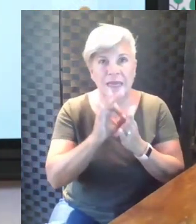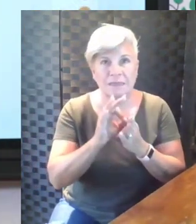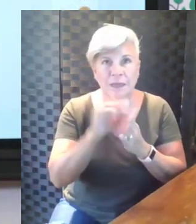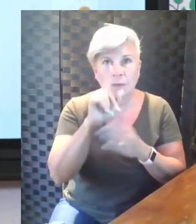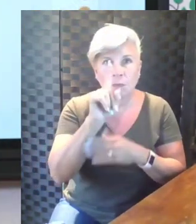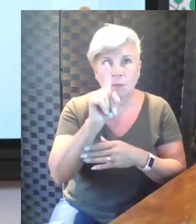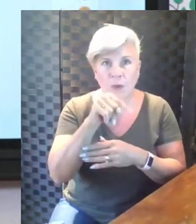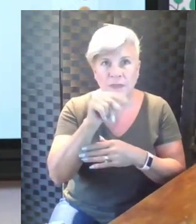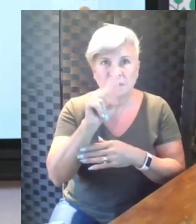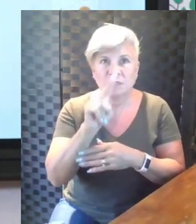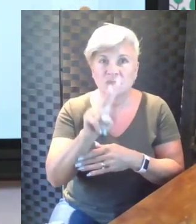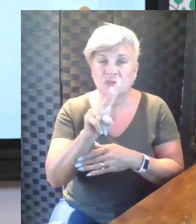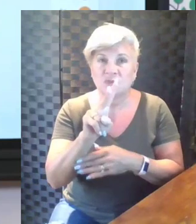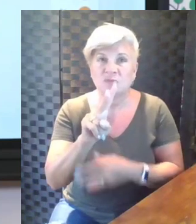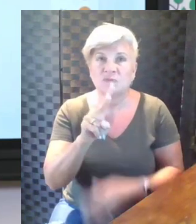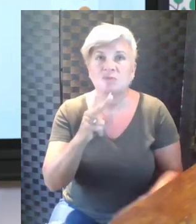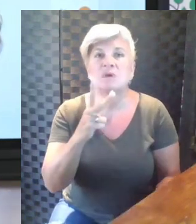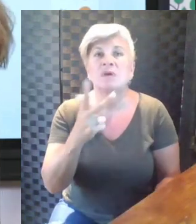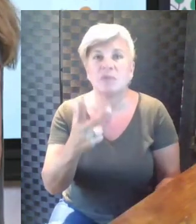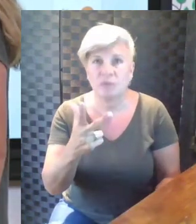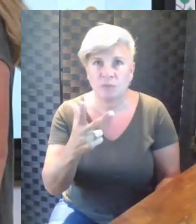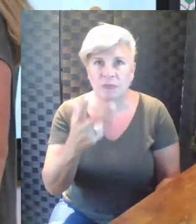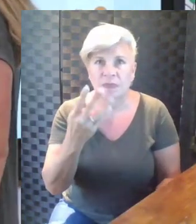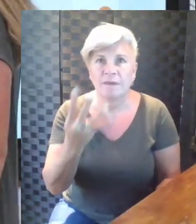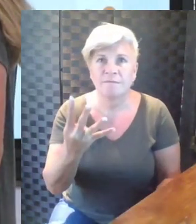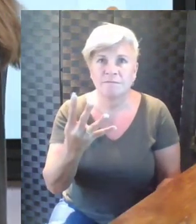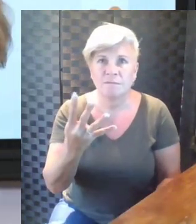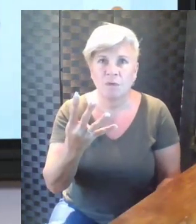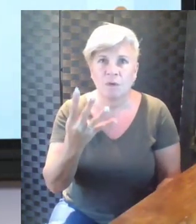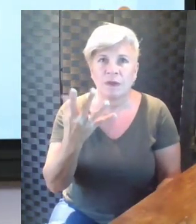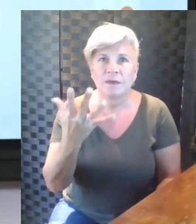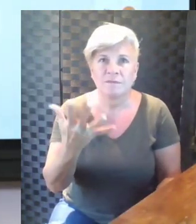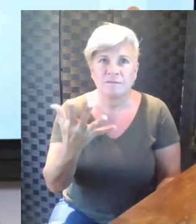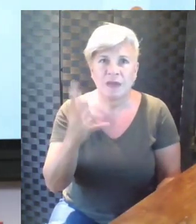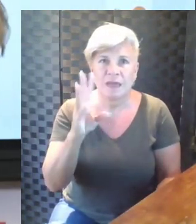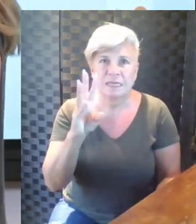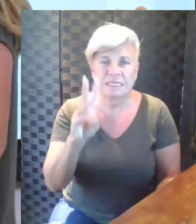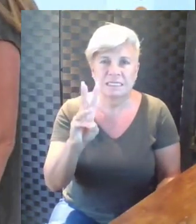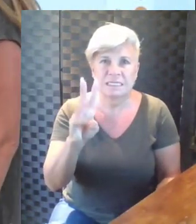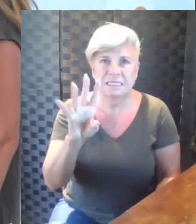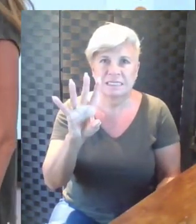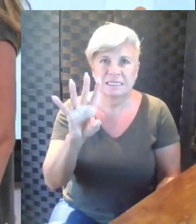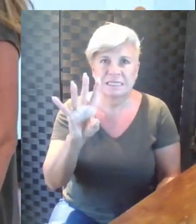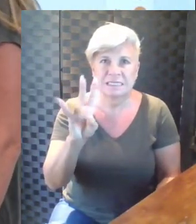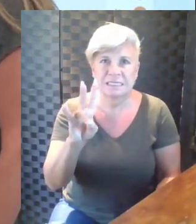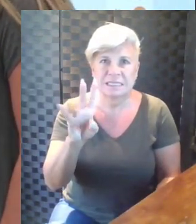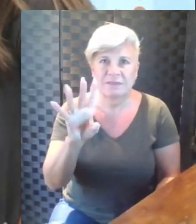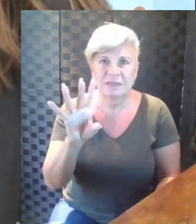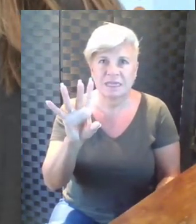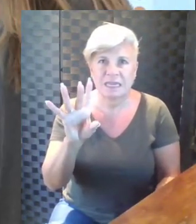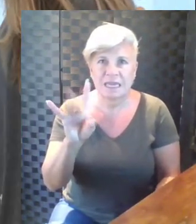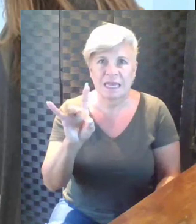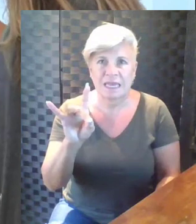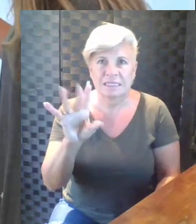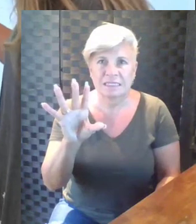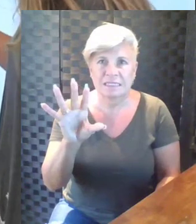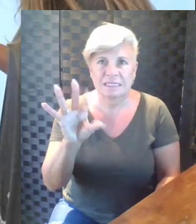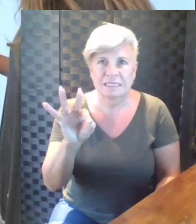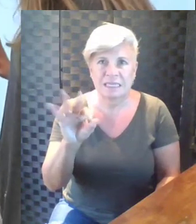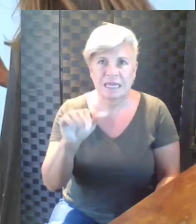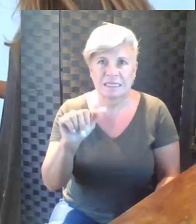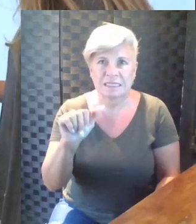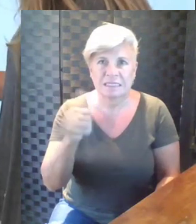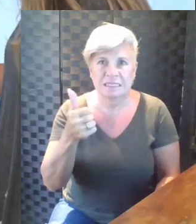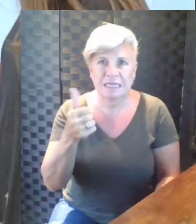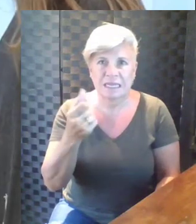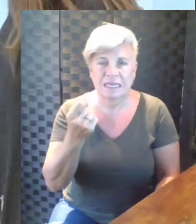we go. 1, 2, 3, 4, 5, 6, 7, 8,